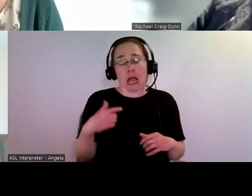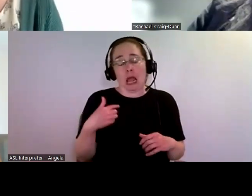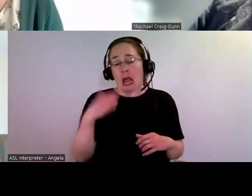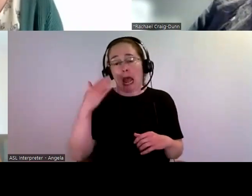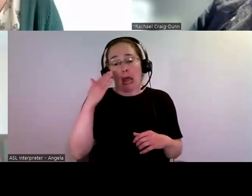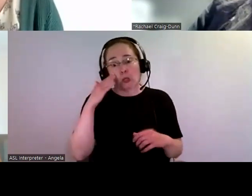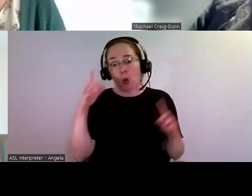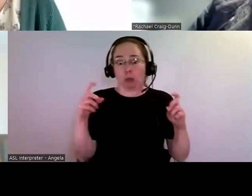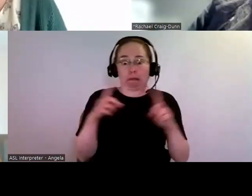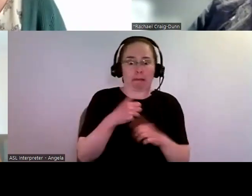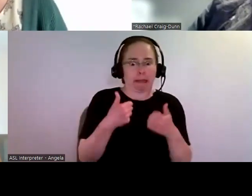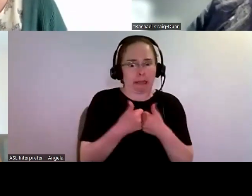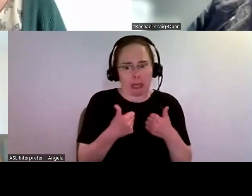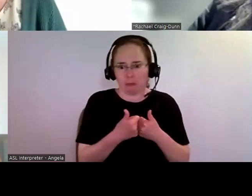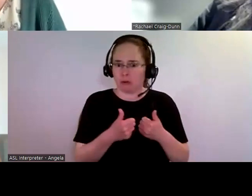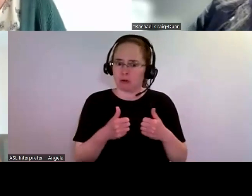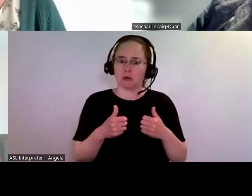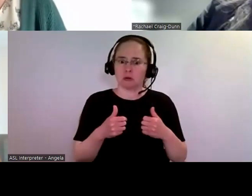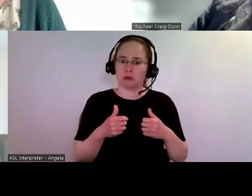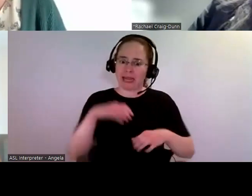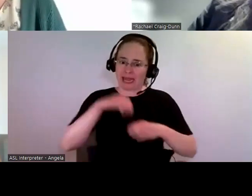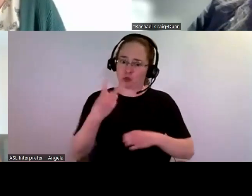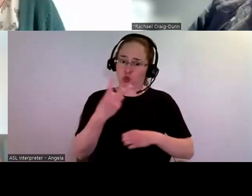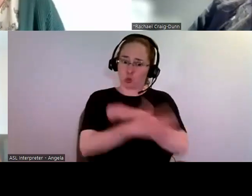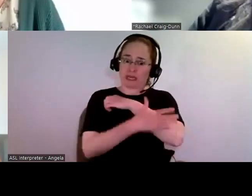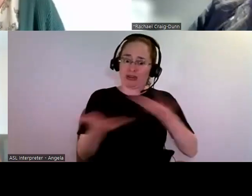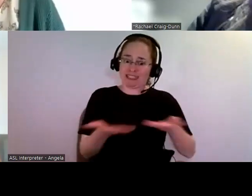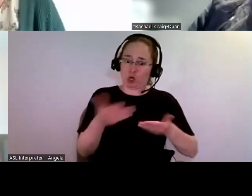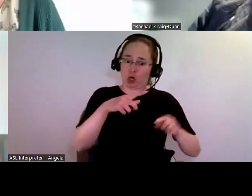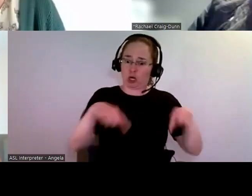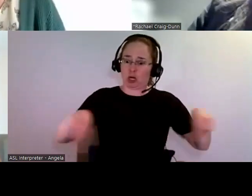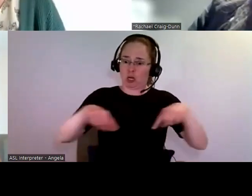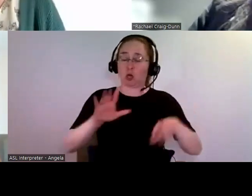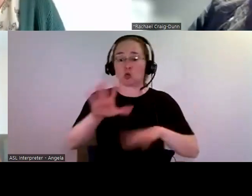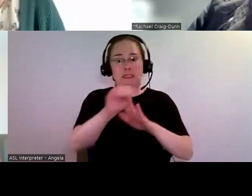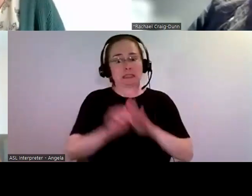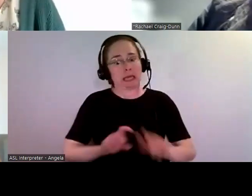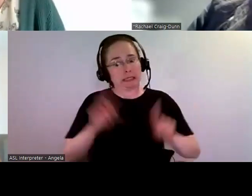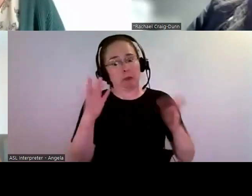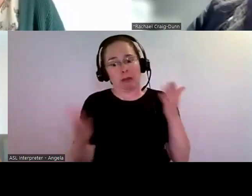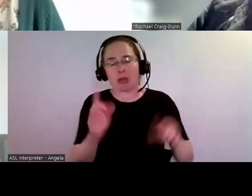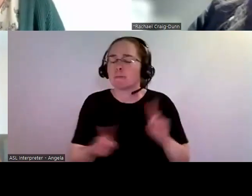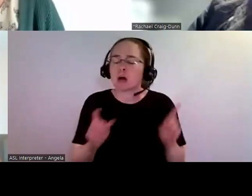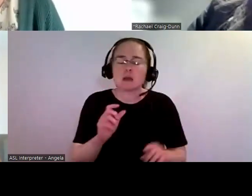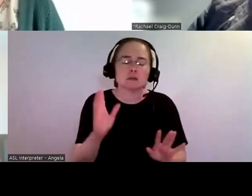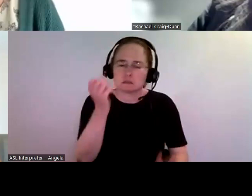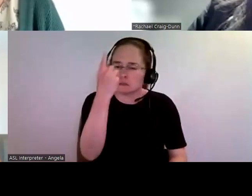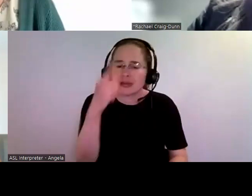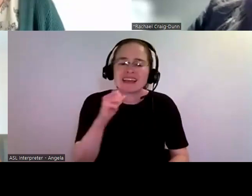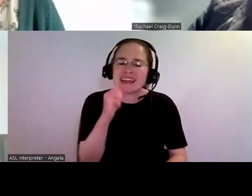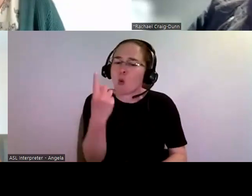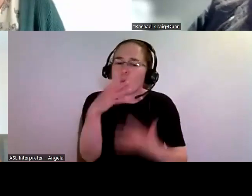play that game in the 2 counties here, but in your state it might be different. But just remember, there's not just one way.